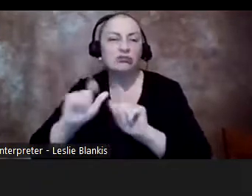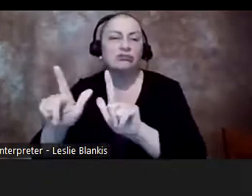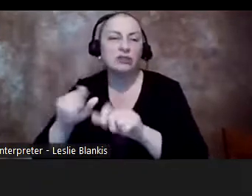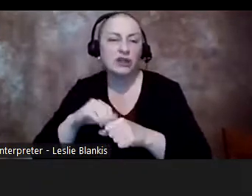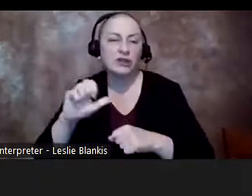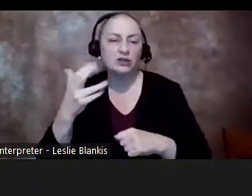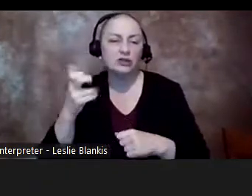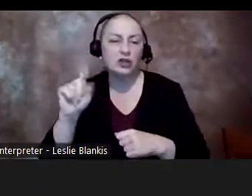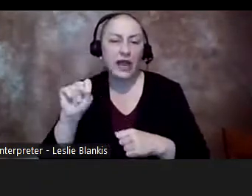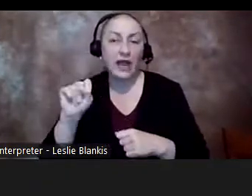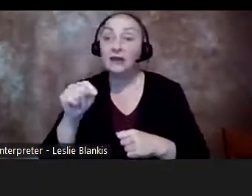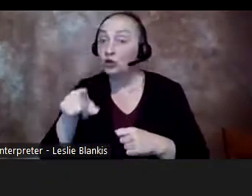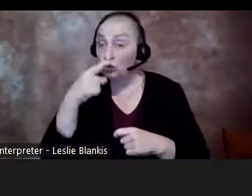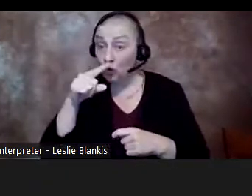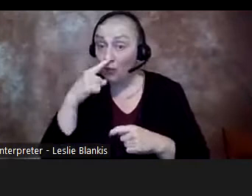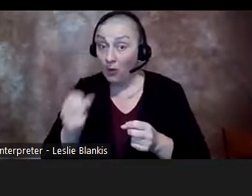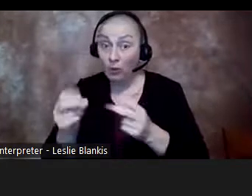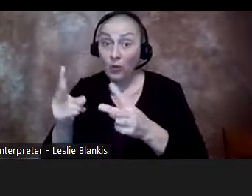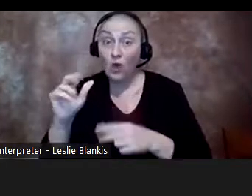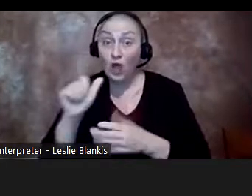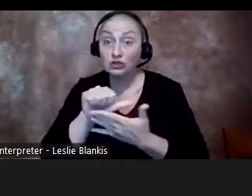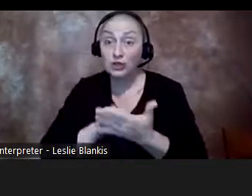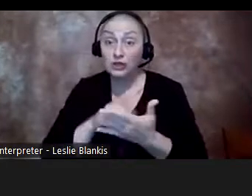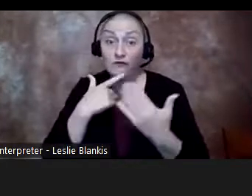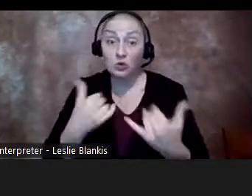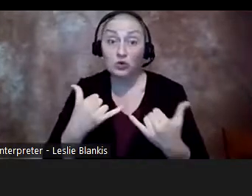in the agenda for today?